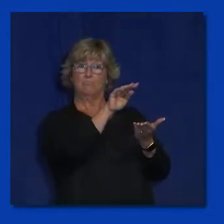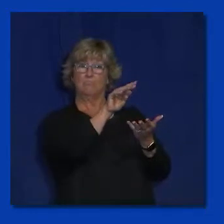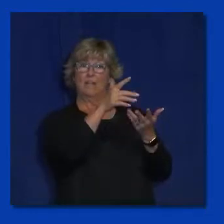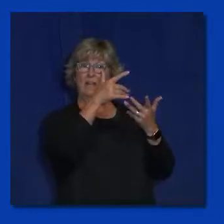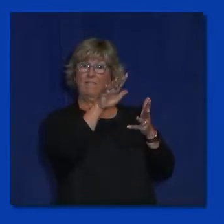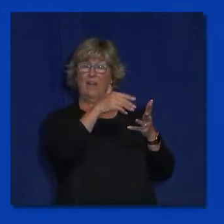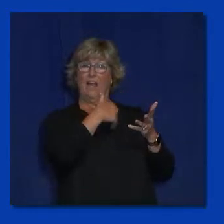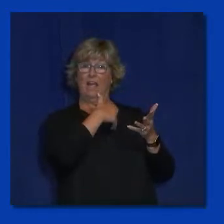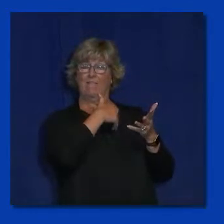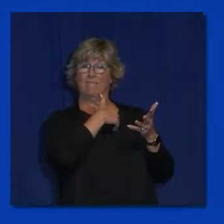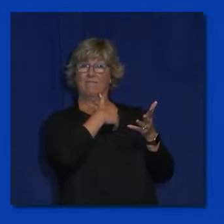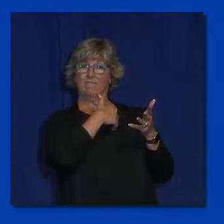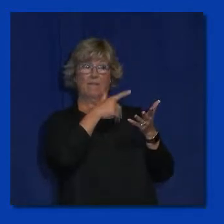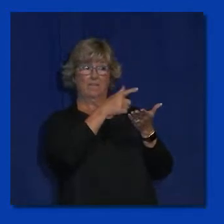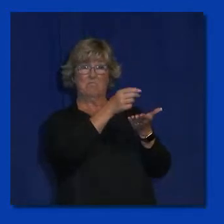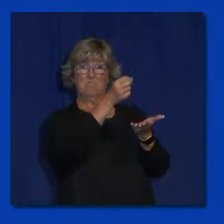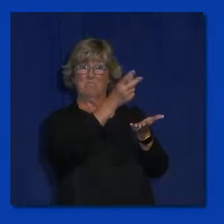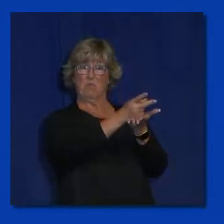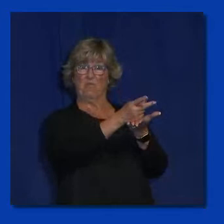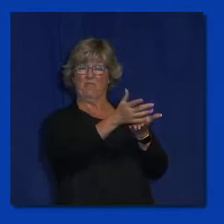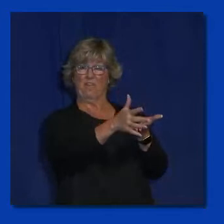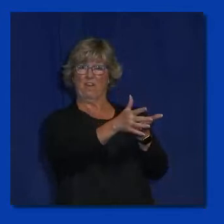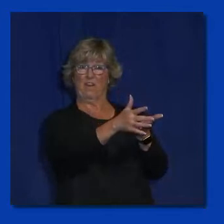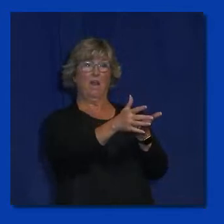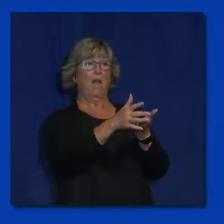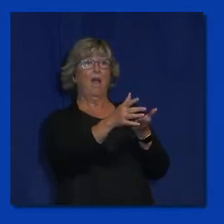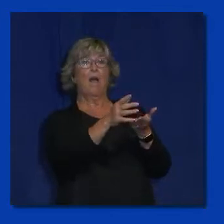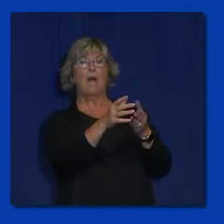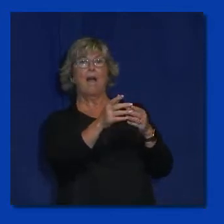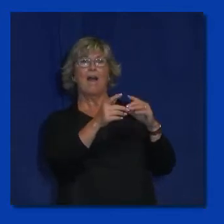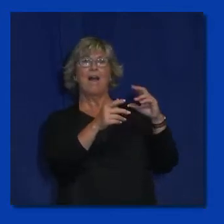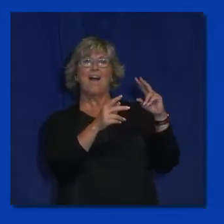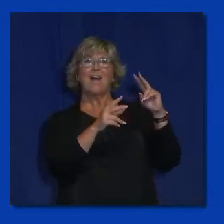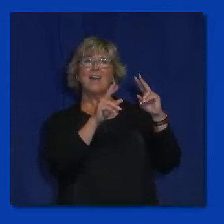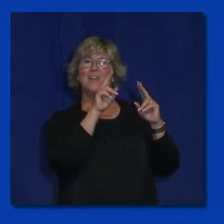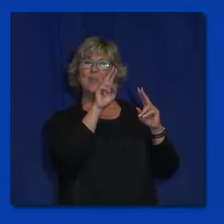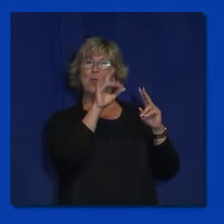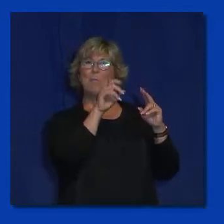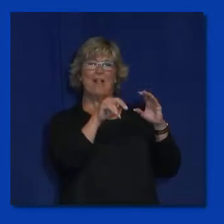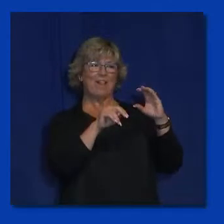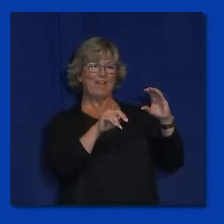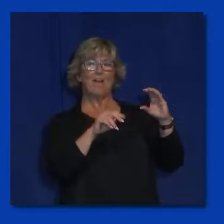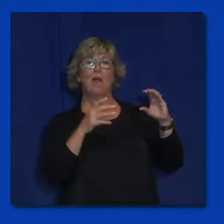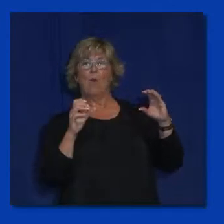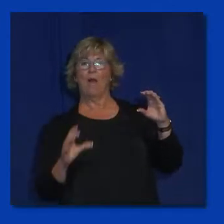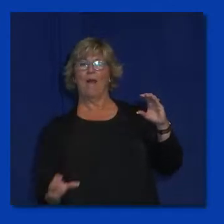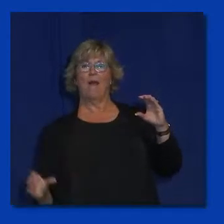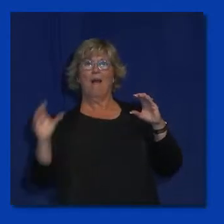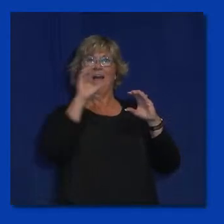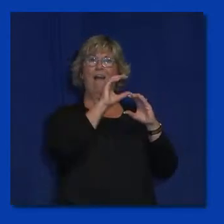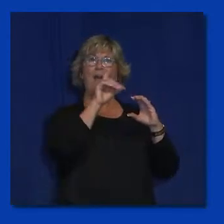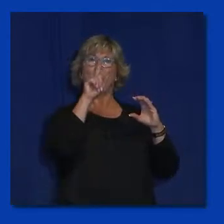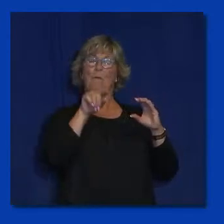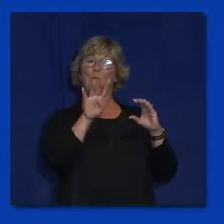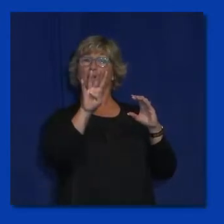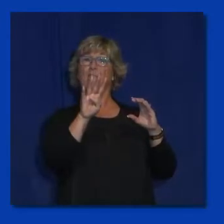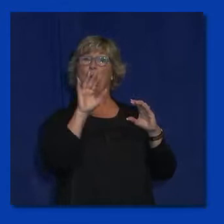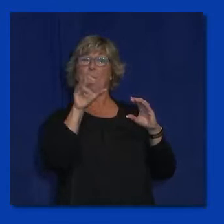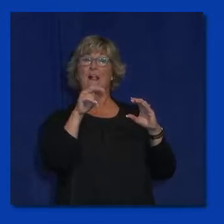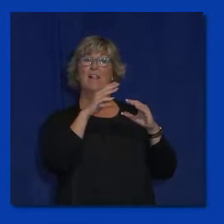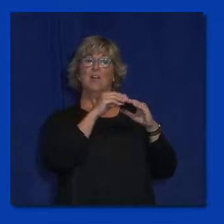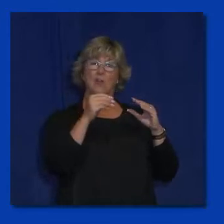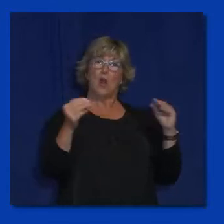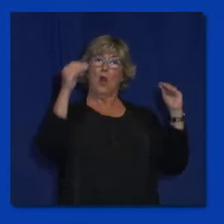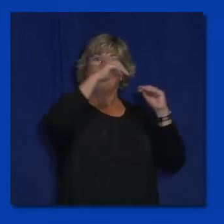had already approved. So in addition to the two, we want to provide an additional $1.4 billion in relief